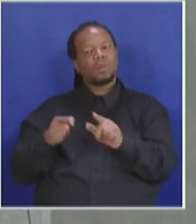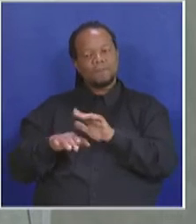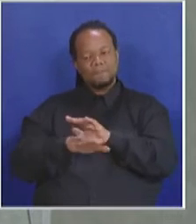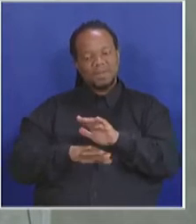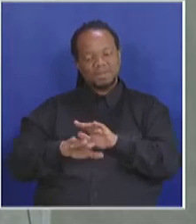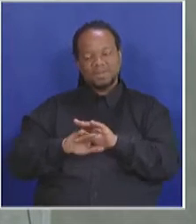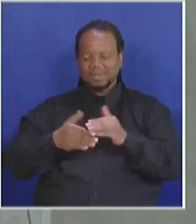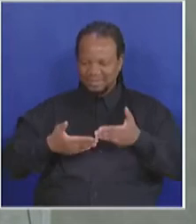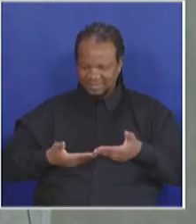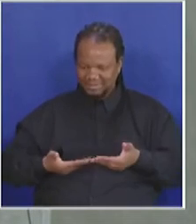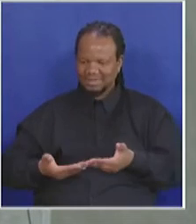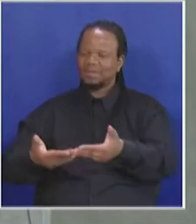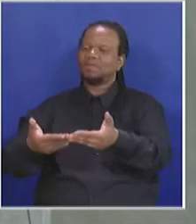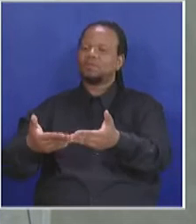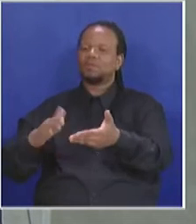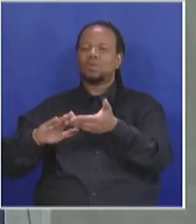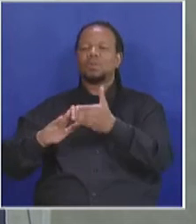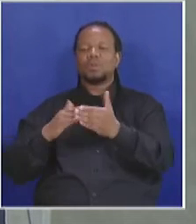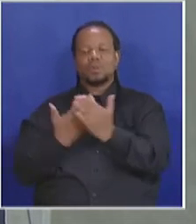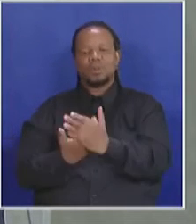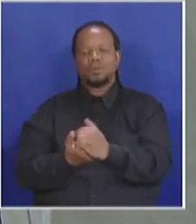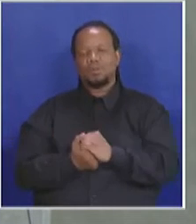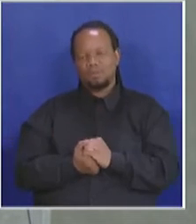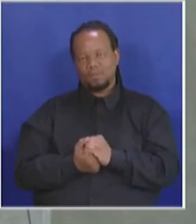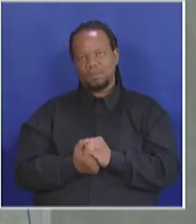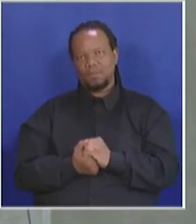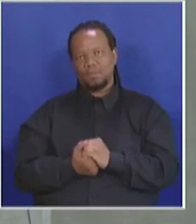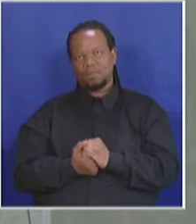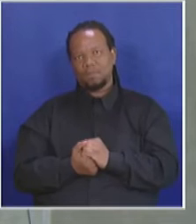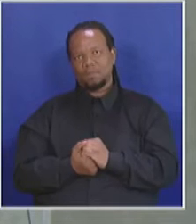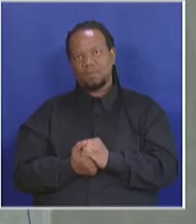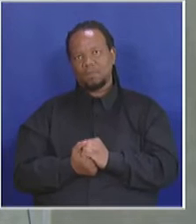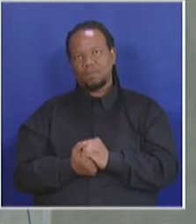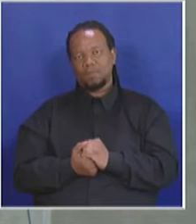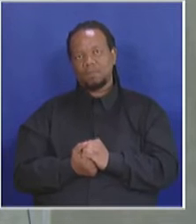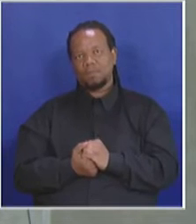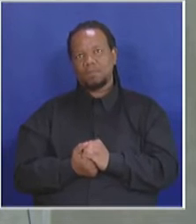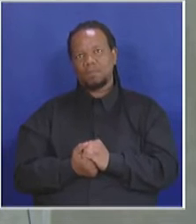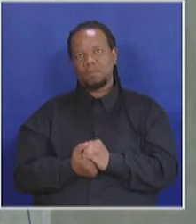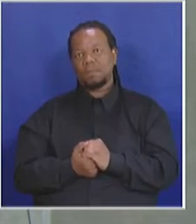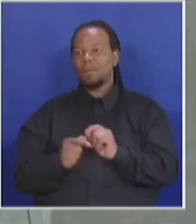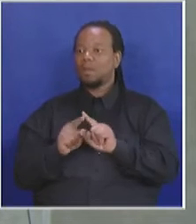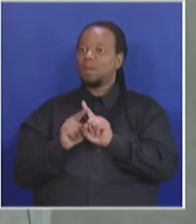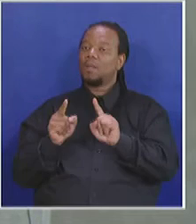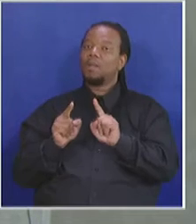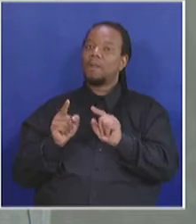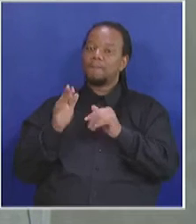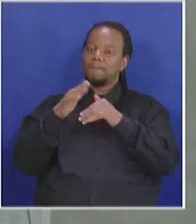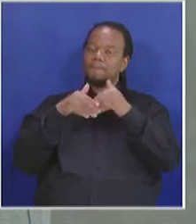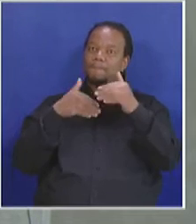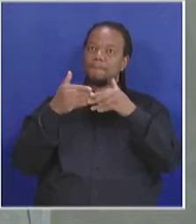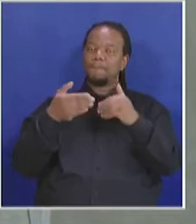services to our communities out there. In fact, the Built Environment Professions Grouping,